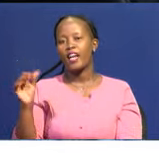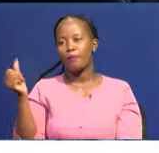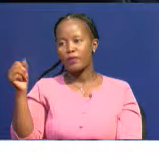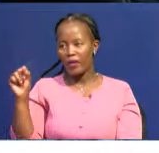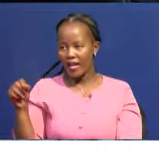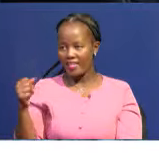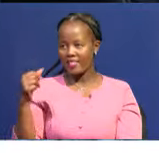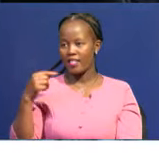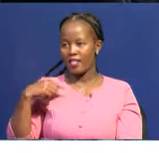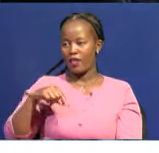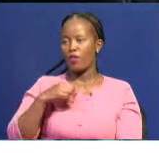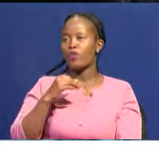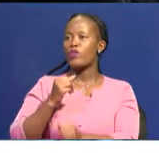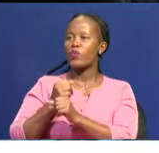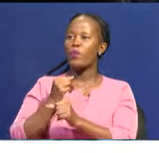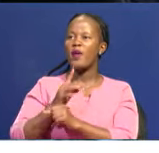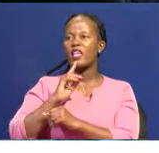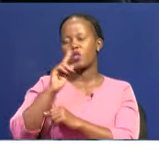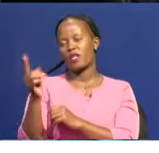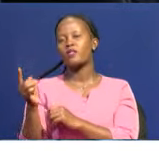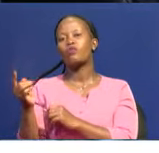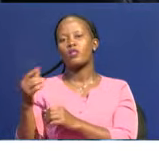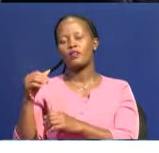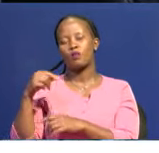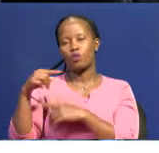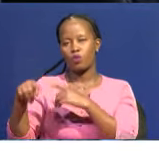that we will reclaim. And finally,